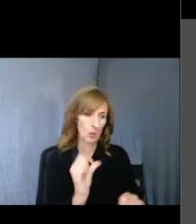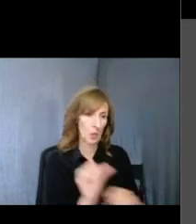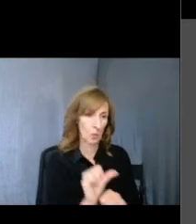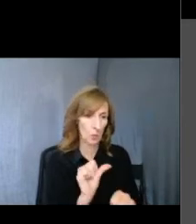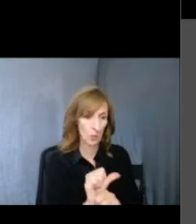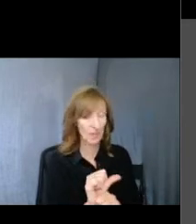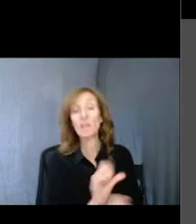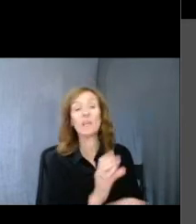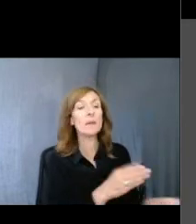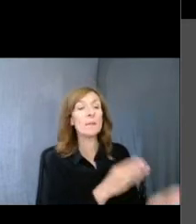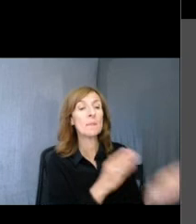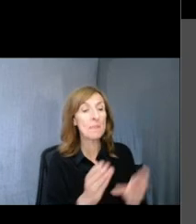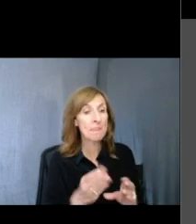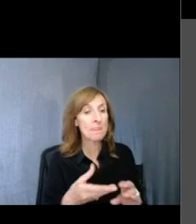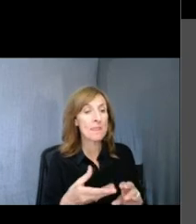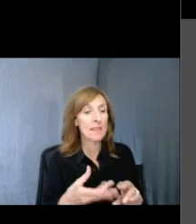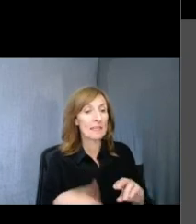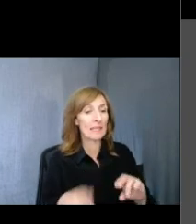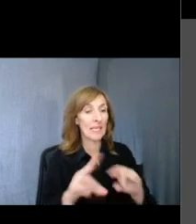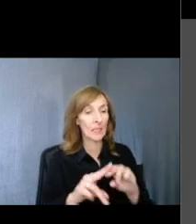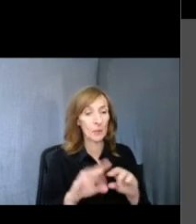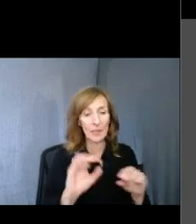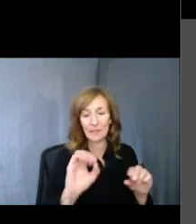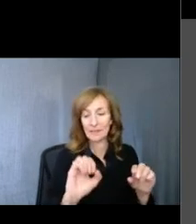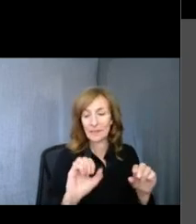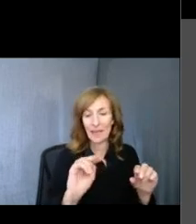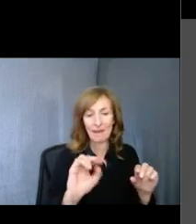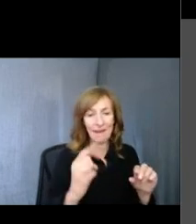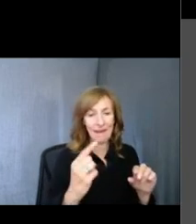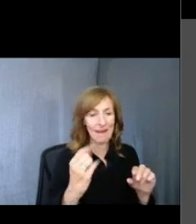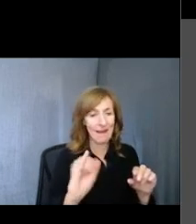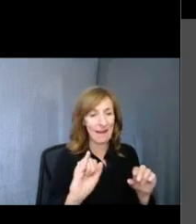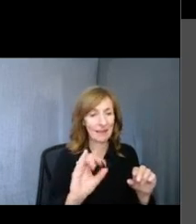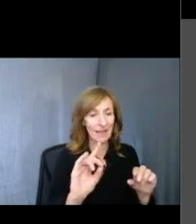and fiber, another thing. When I graduated from vet school, we didn't talk about